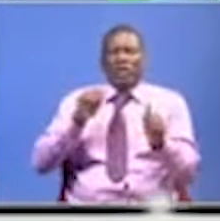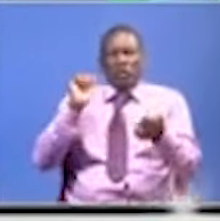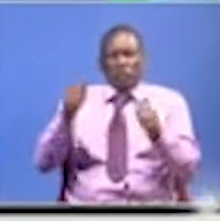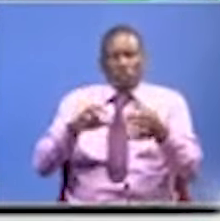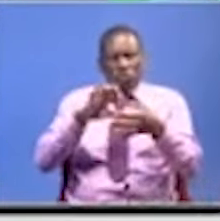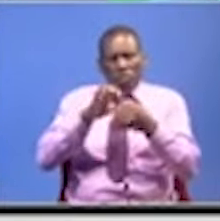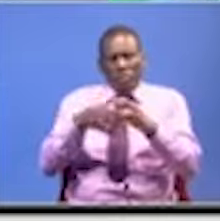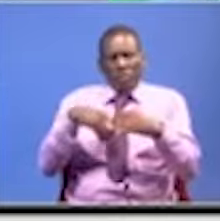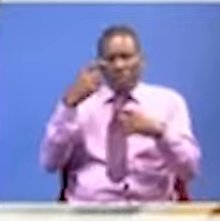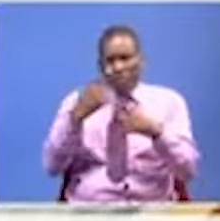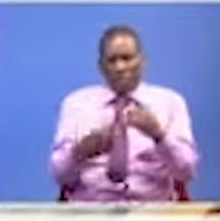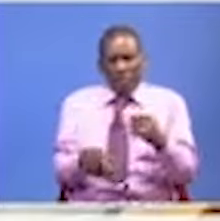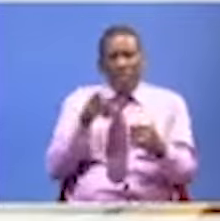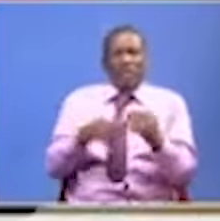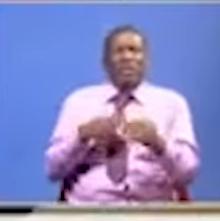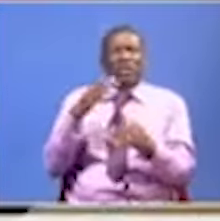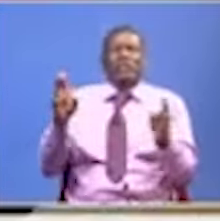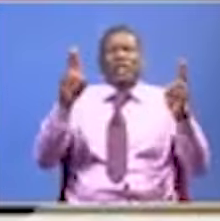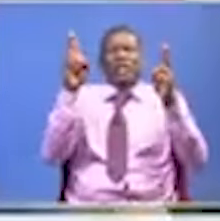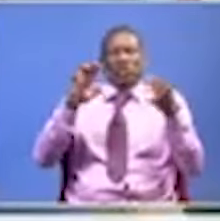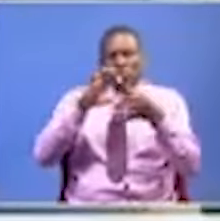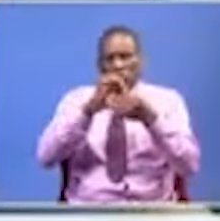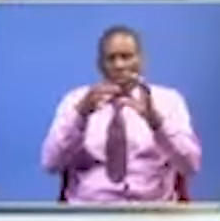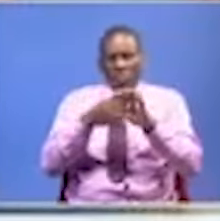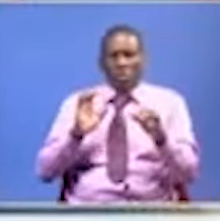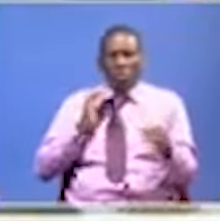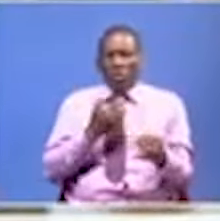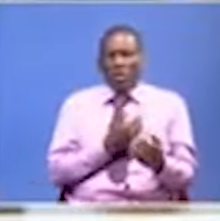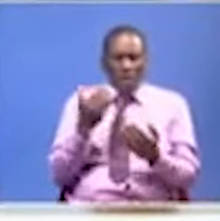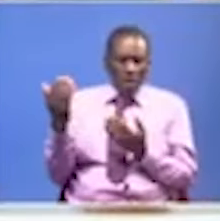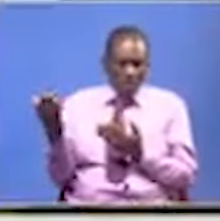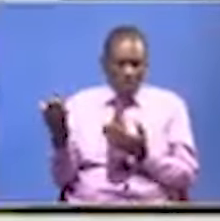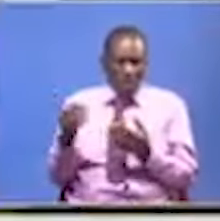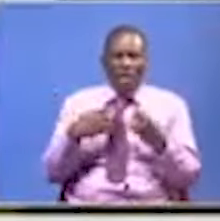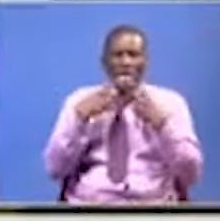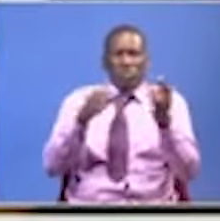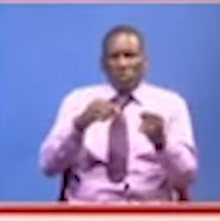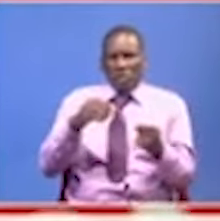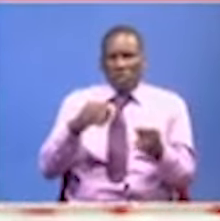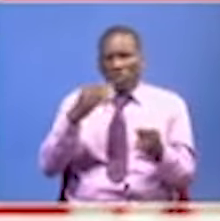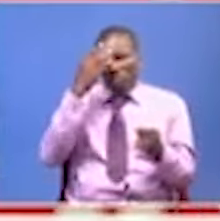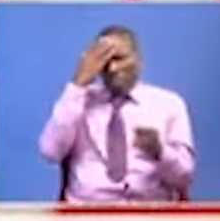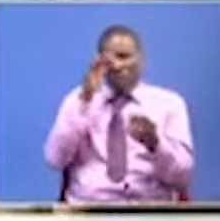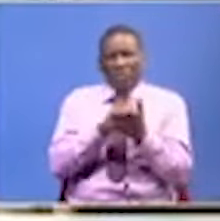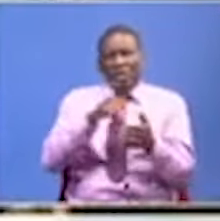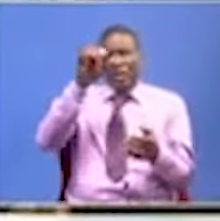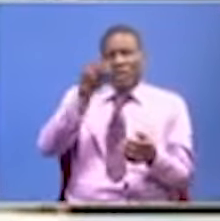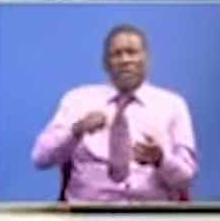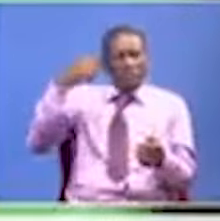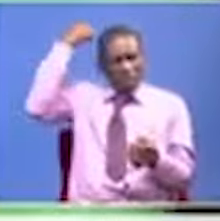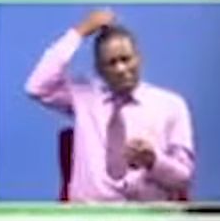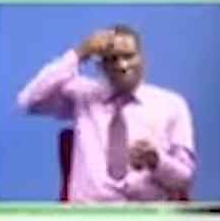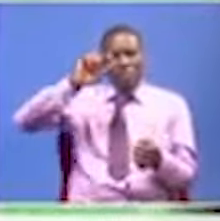next year. Now, this comes after the International Olympic Committee announced on Monday, the 22nd of July, that Saudi Arabia will be the